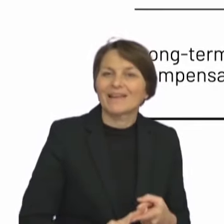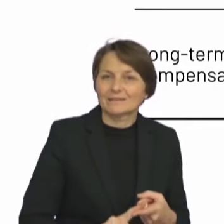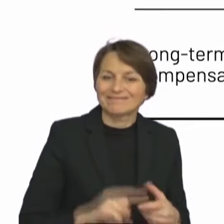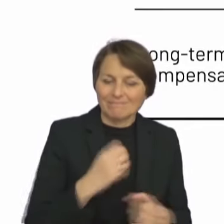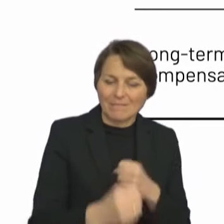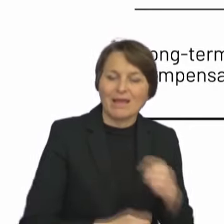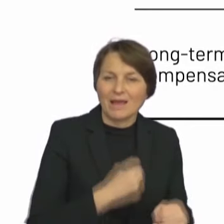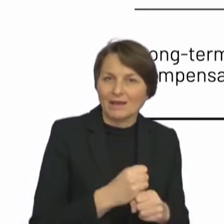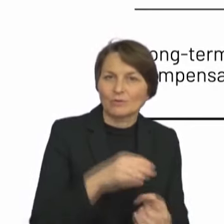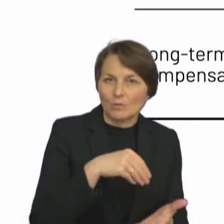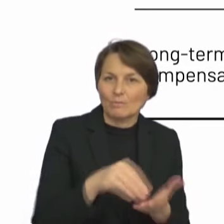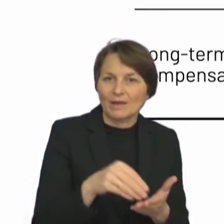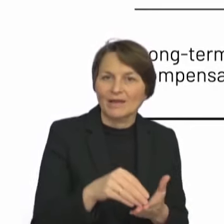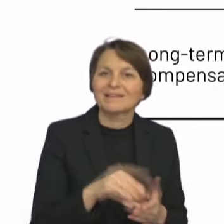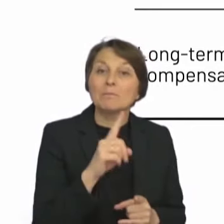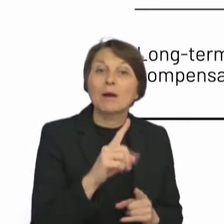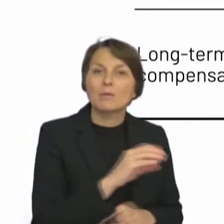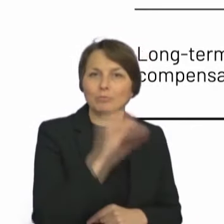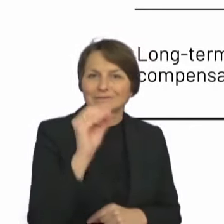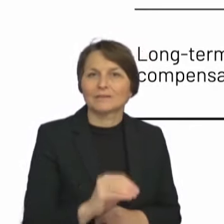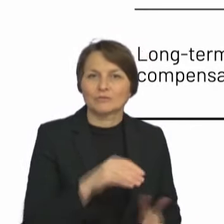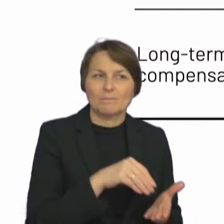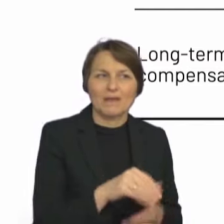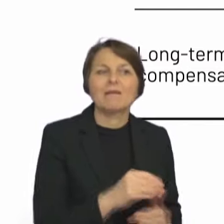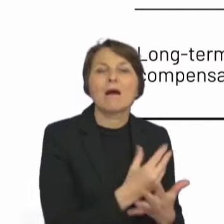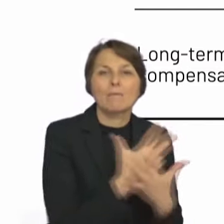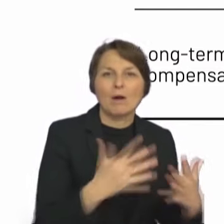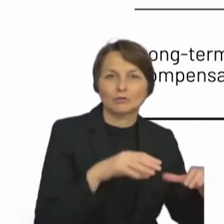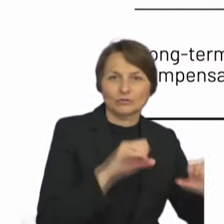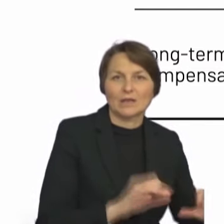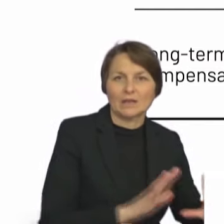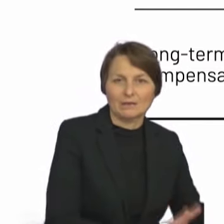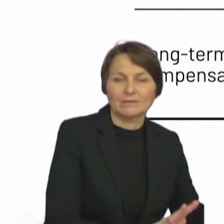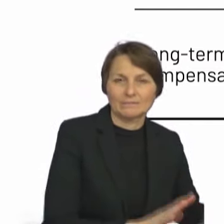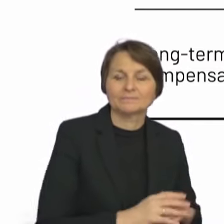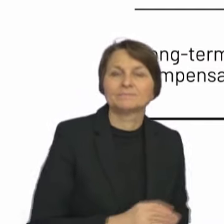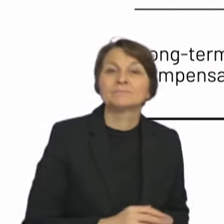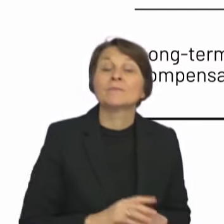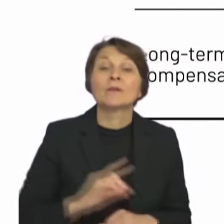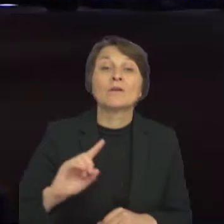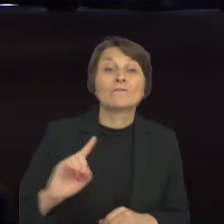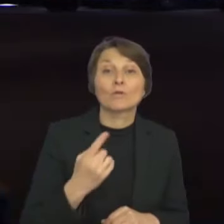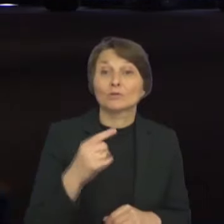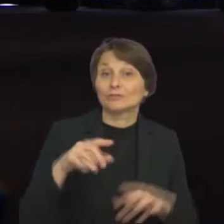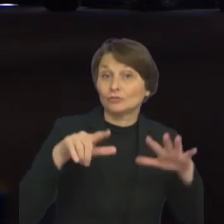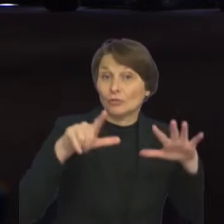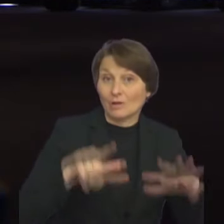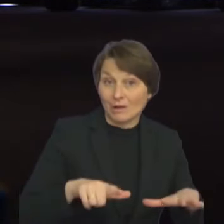on a pro rata temporis basis, as from his assumption of office on 1st July 2020, which represents an